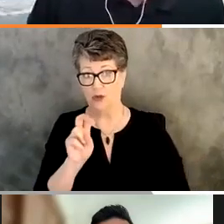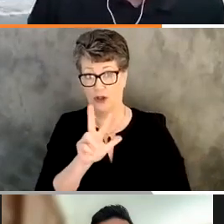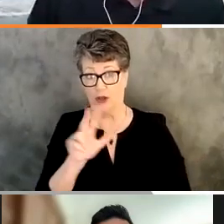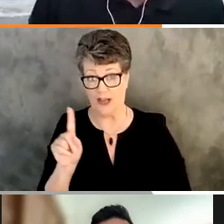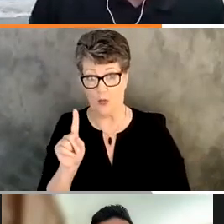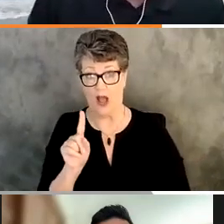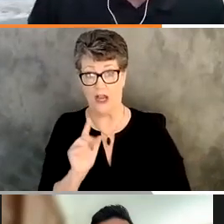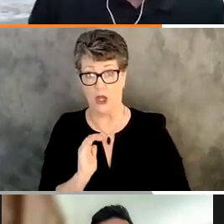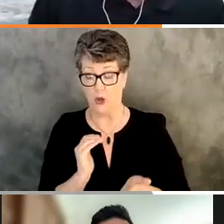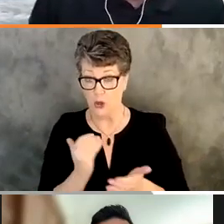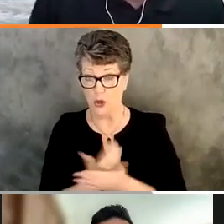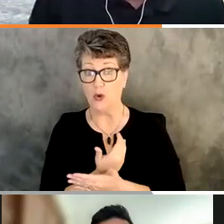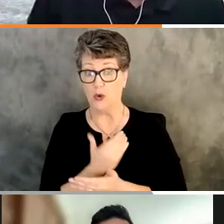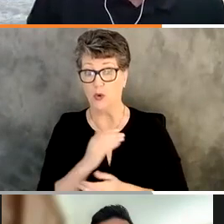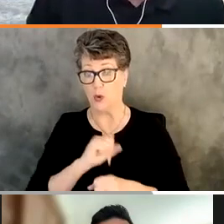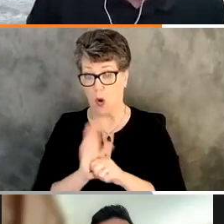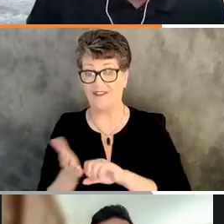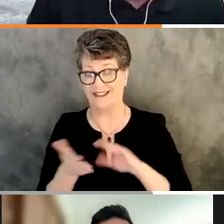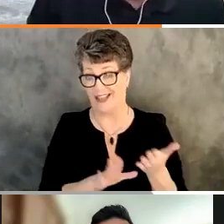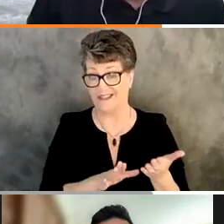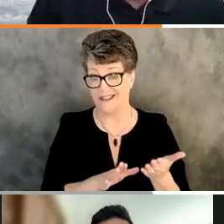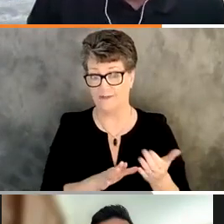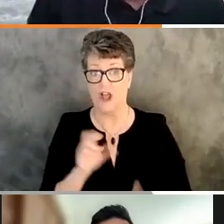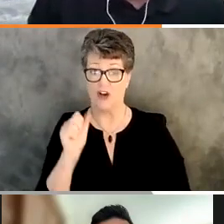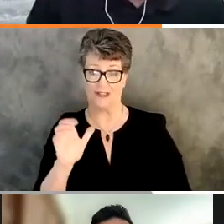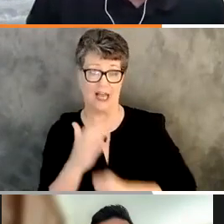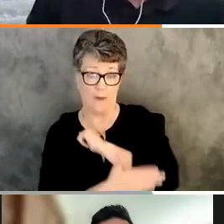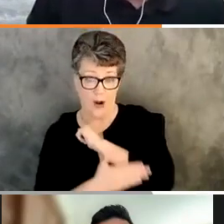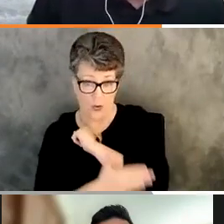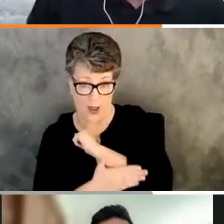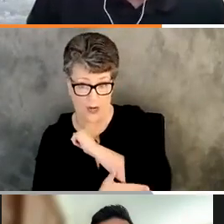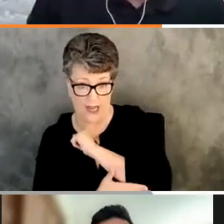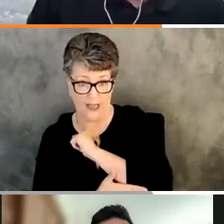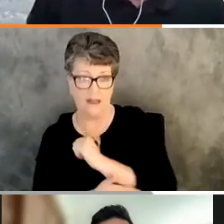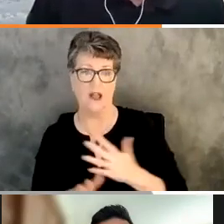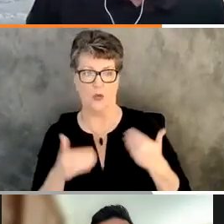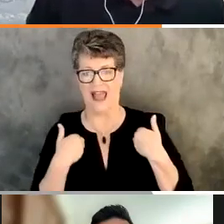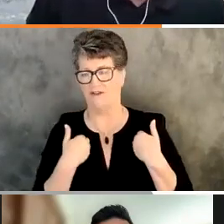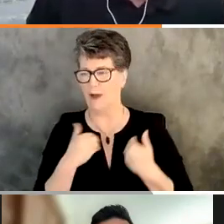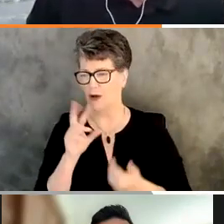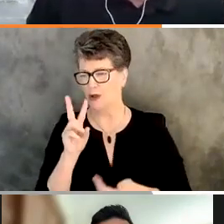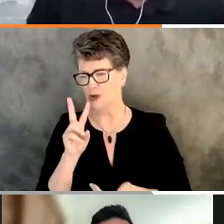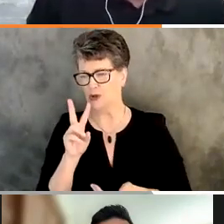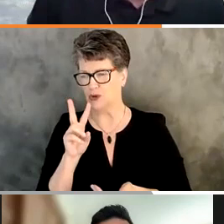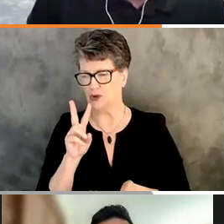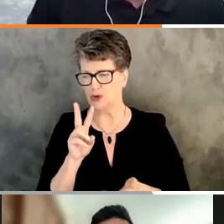newly reported COVID deaths. For Sacramento County, we have around